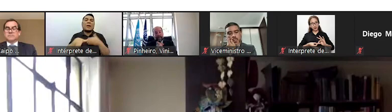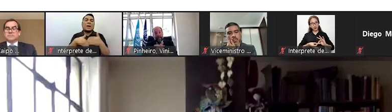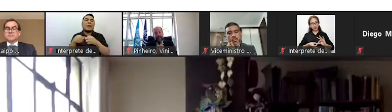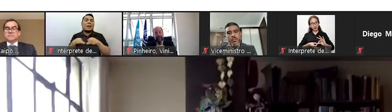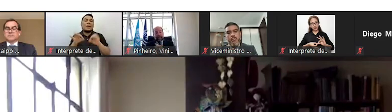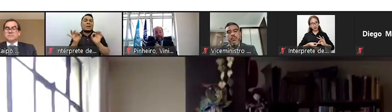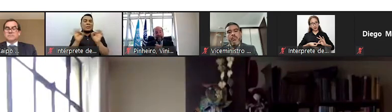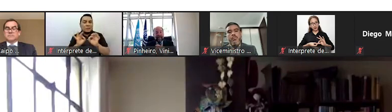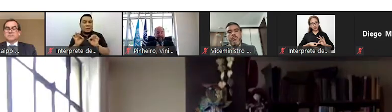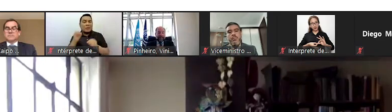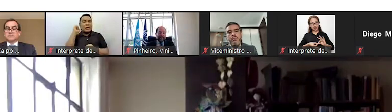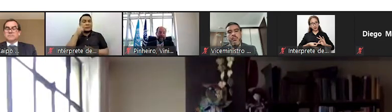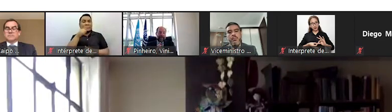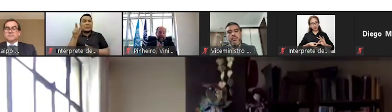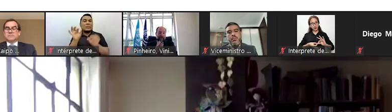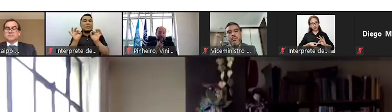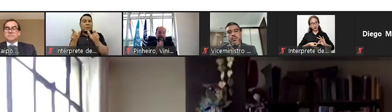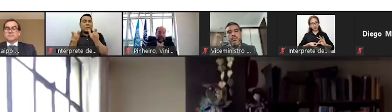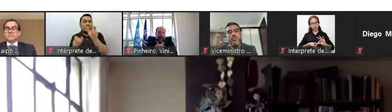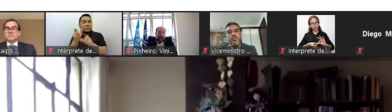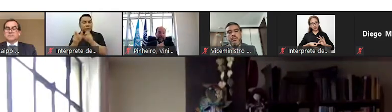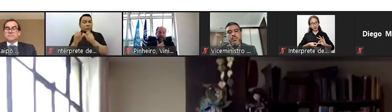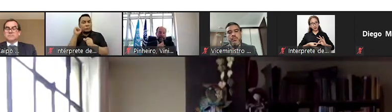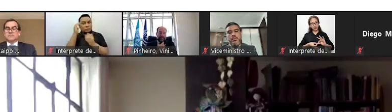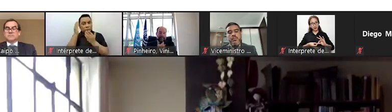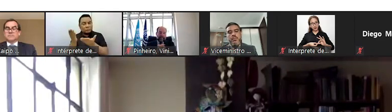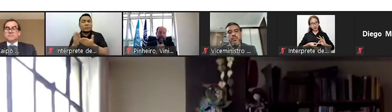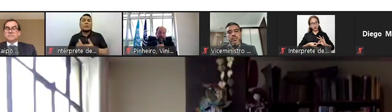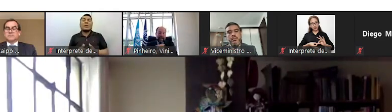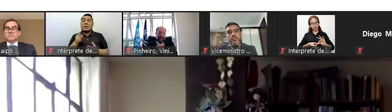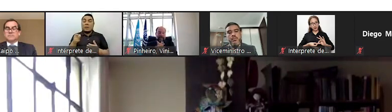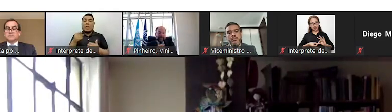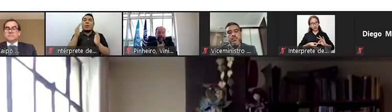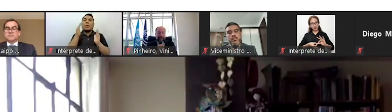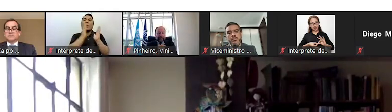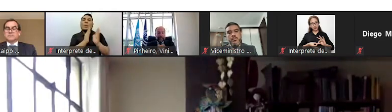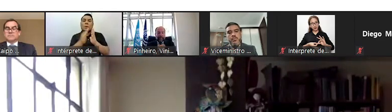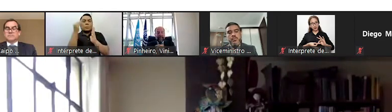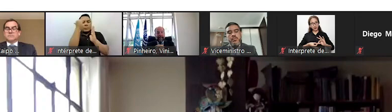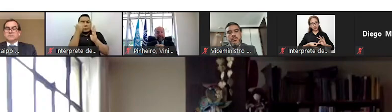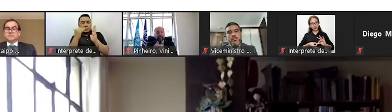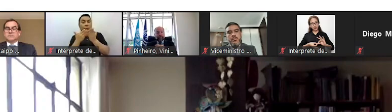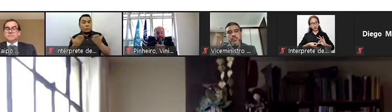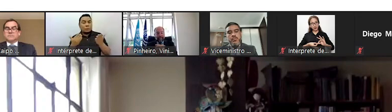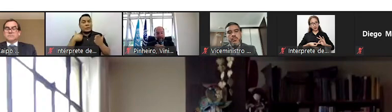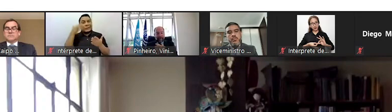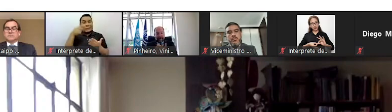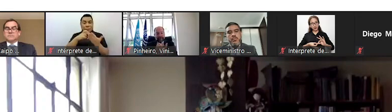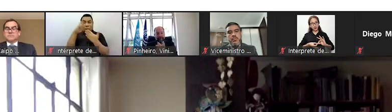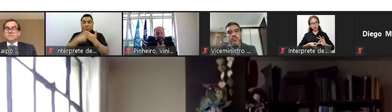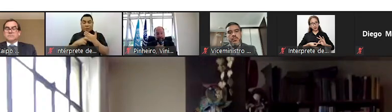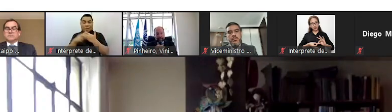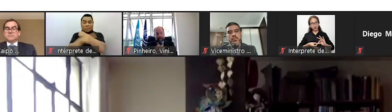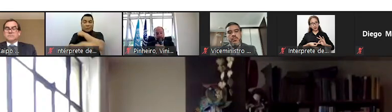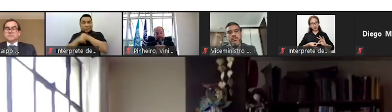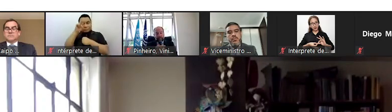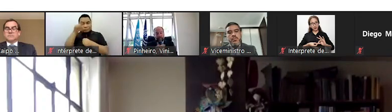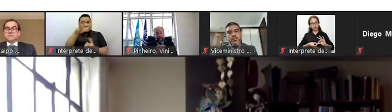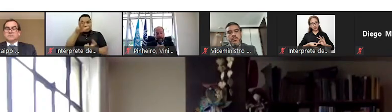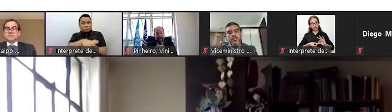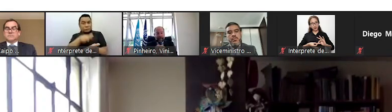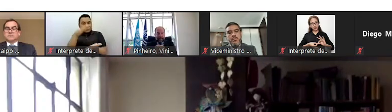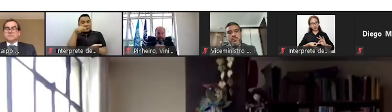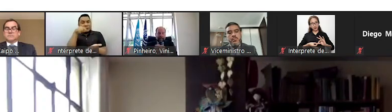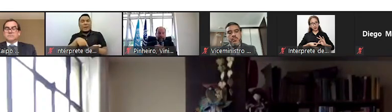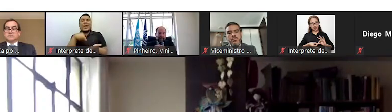not to be done above the rights of these people and that is why we think that the approved national